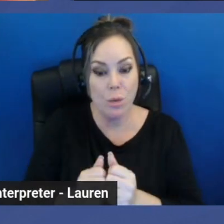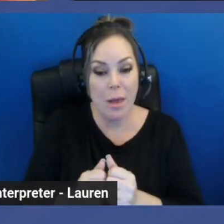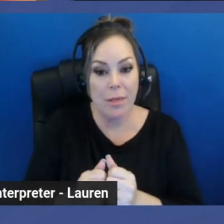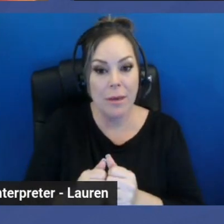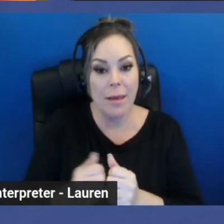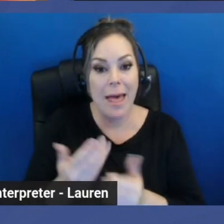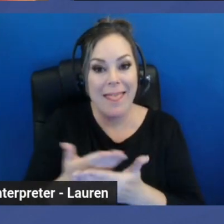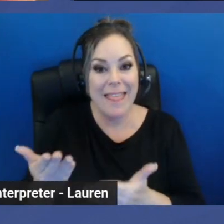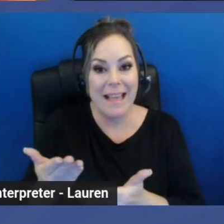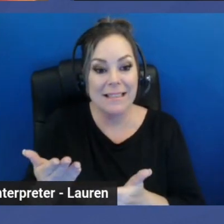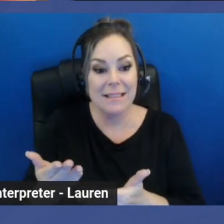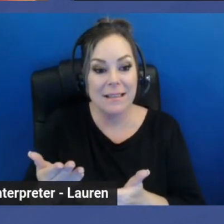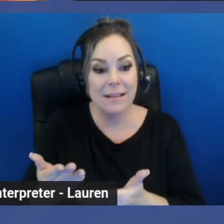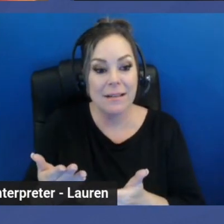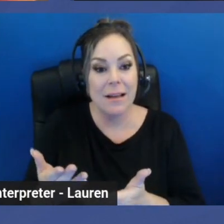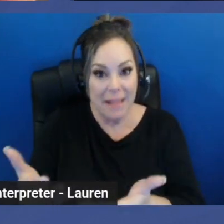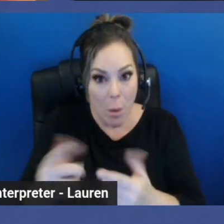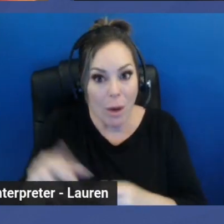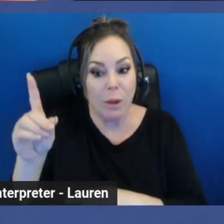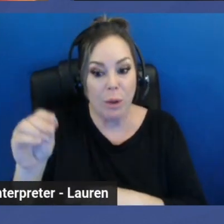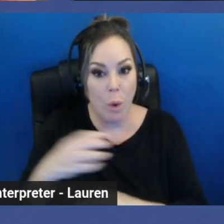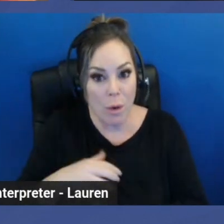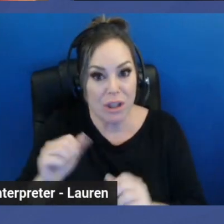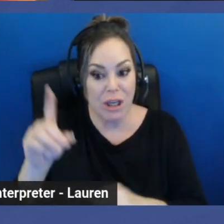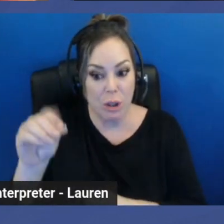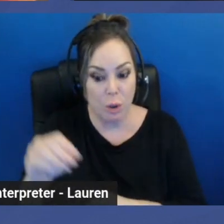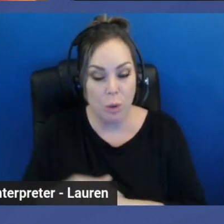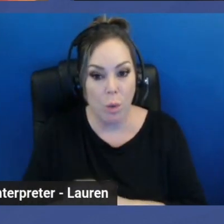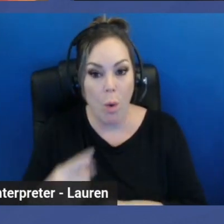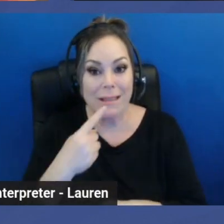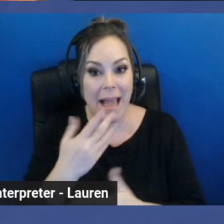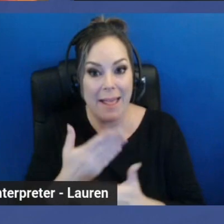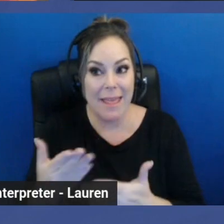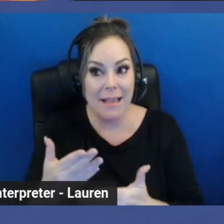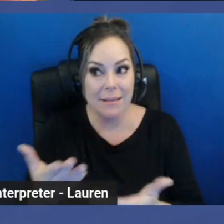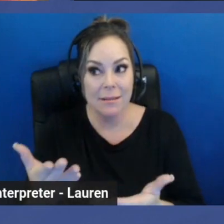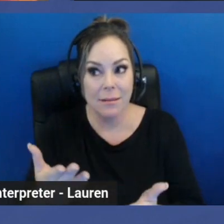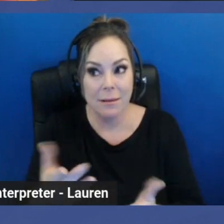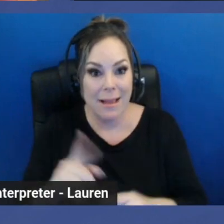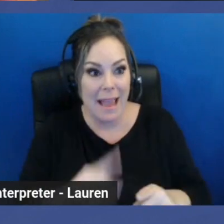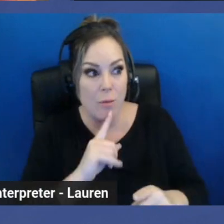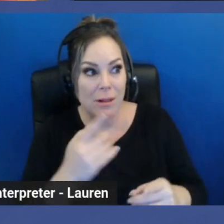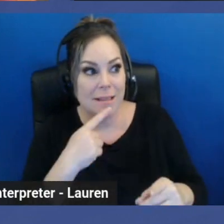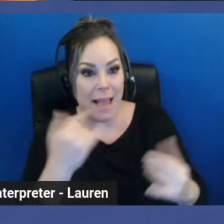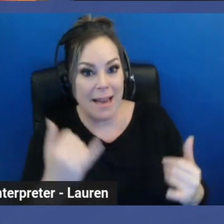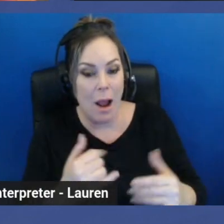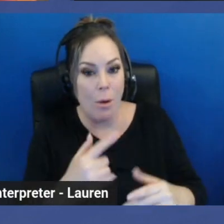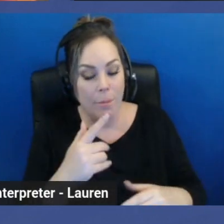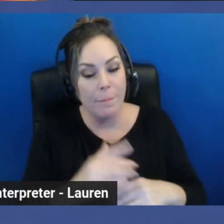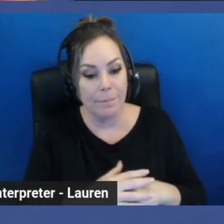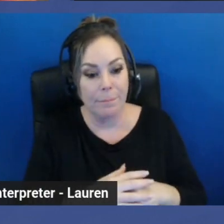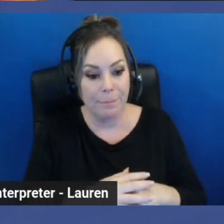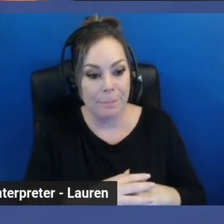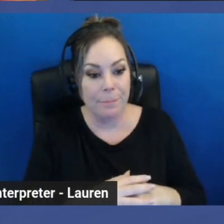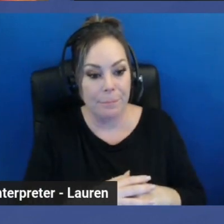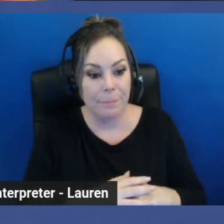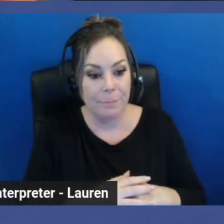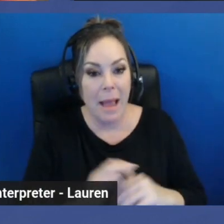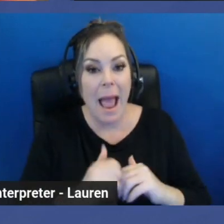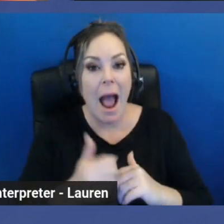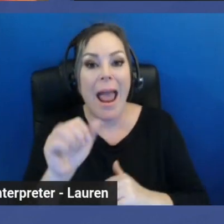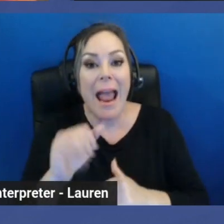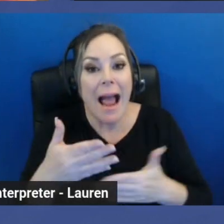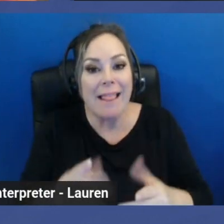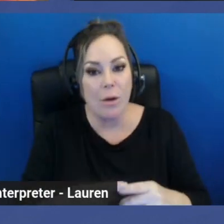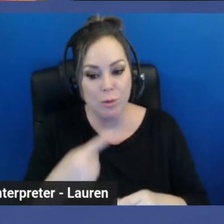can't do and wish they could do, or say things that they are unable to say in a way that the AI would allow them to say